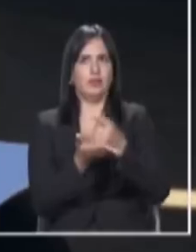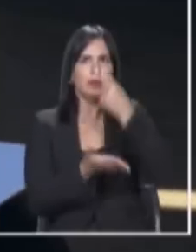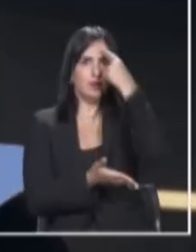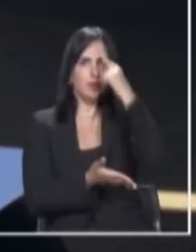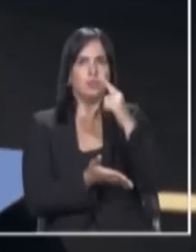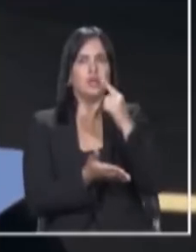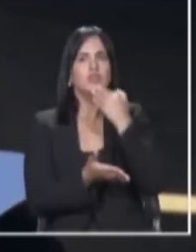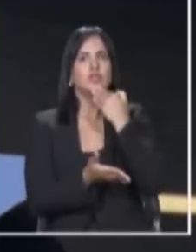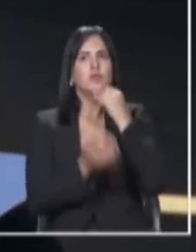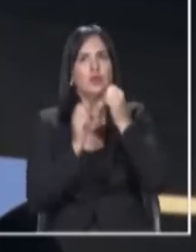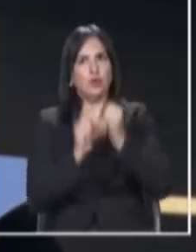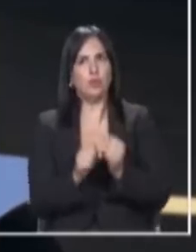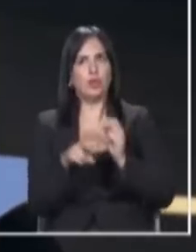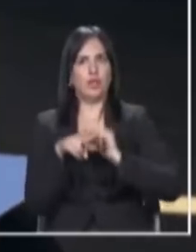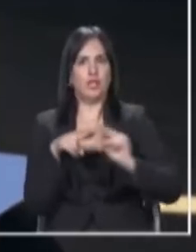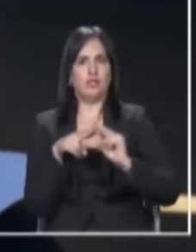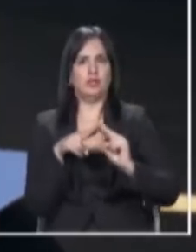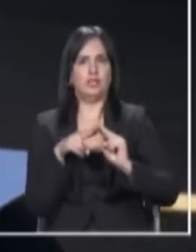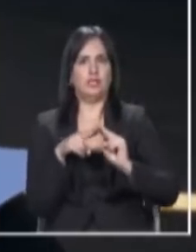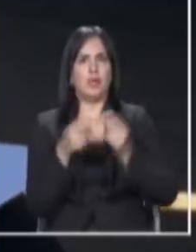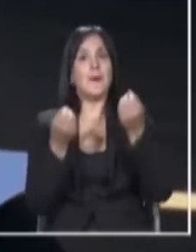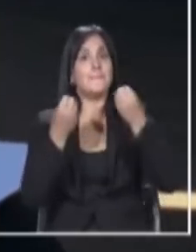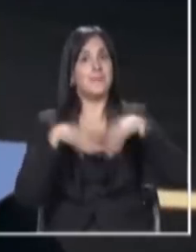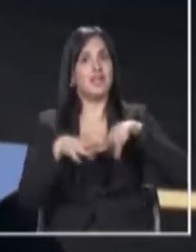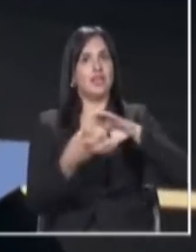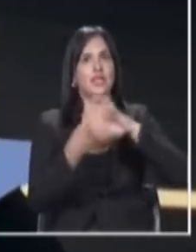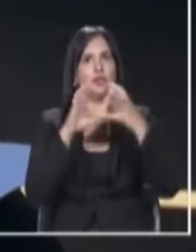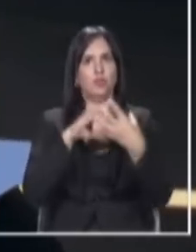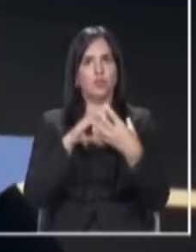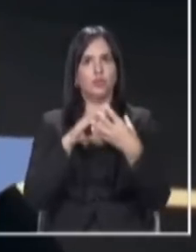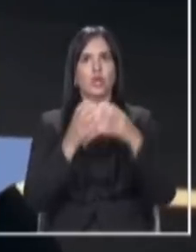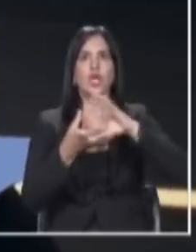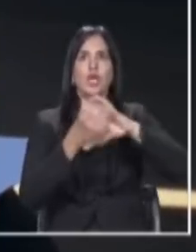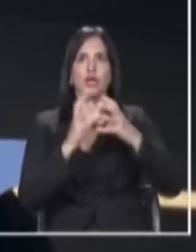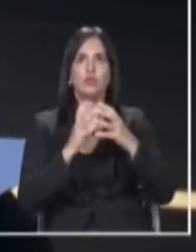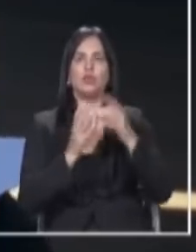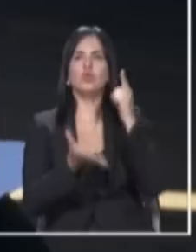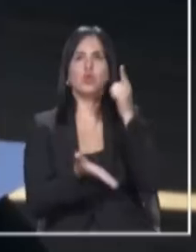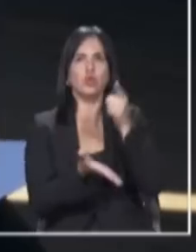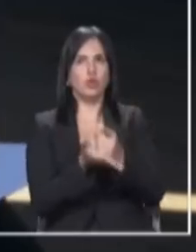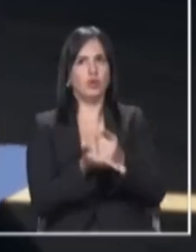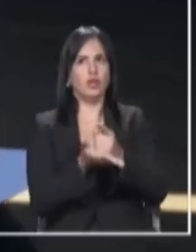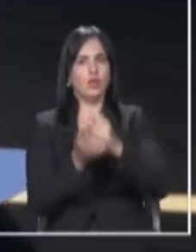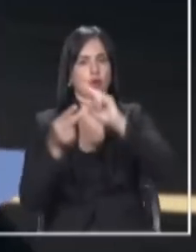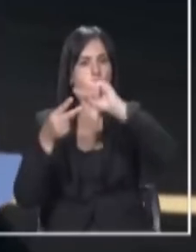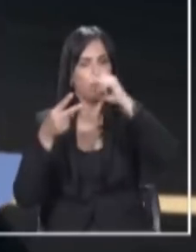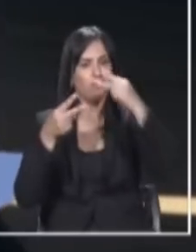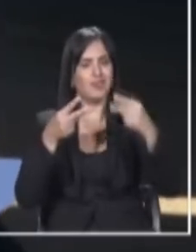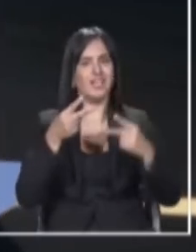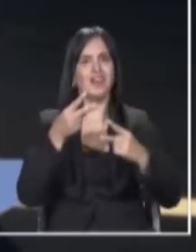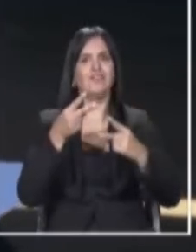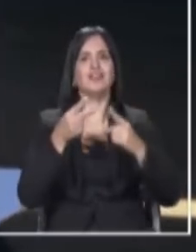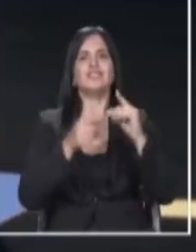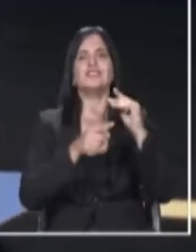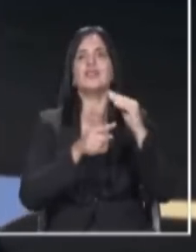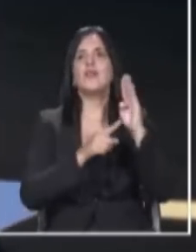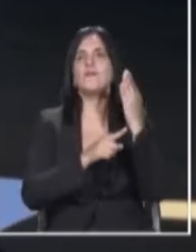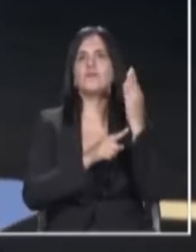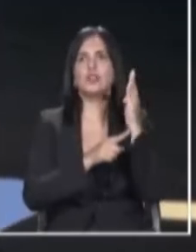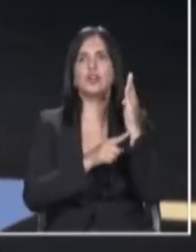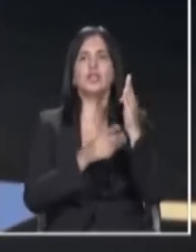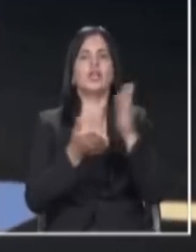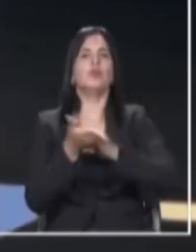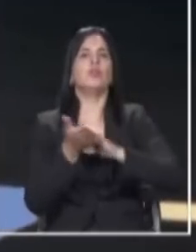also make us lose our way in a world dominated by a non-biological variables such as